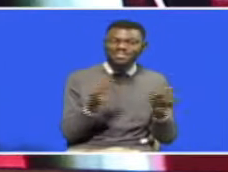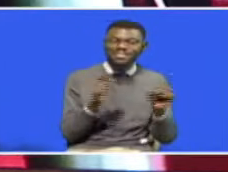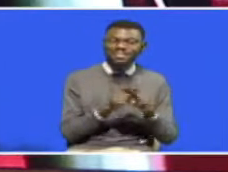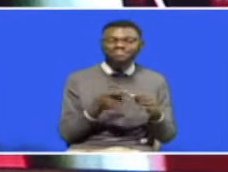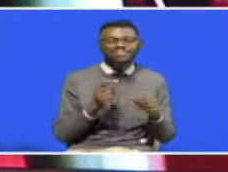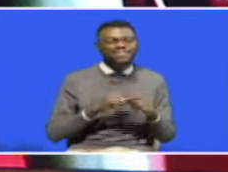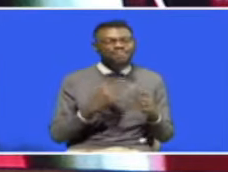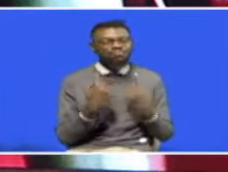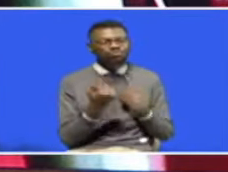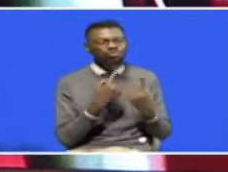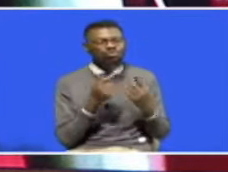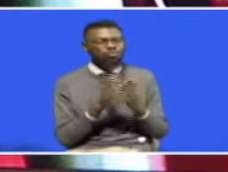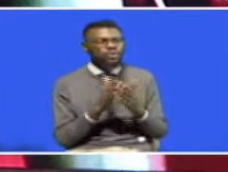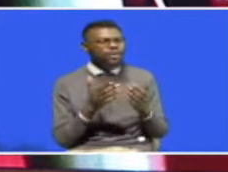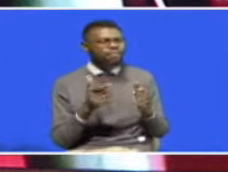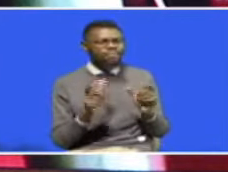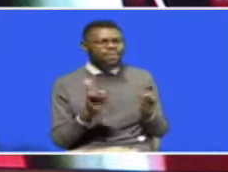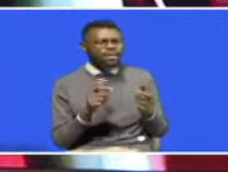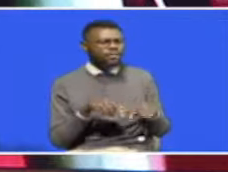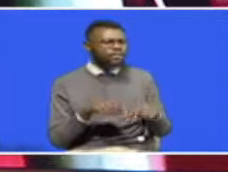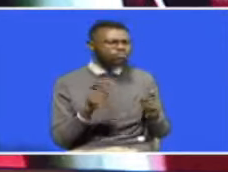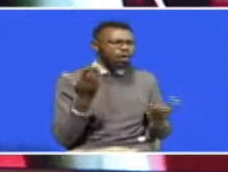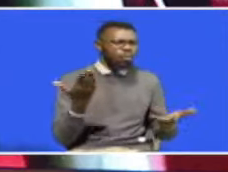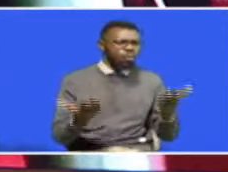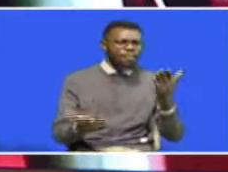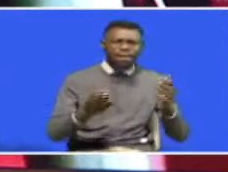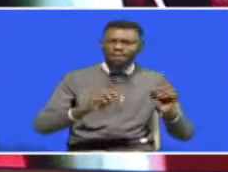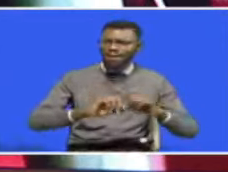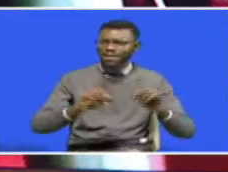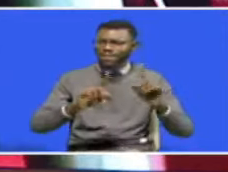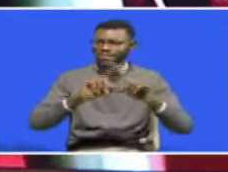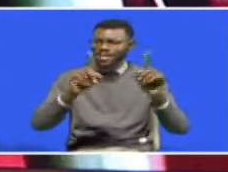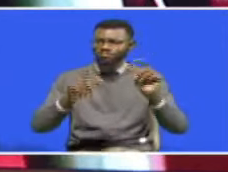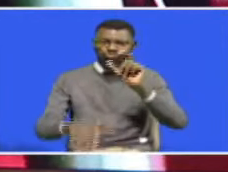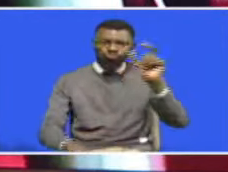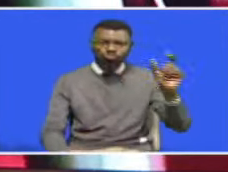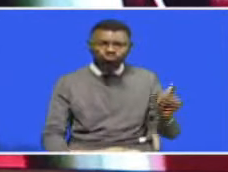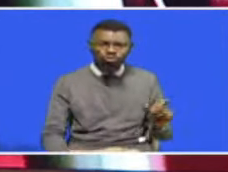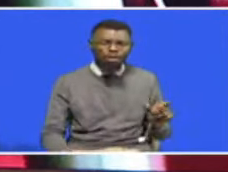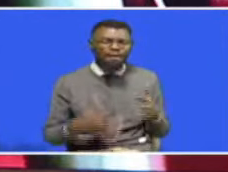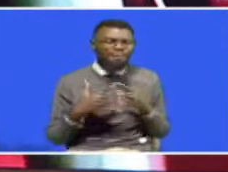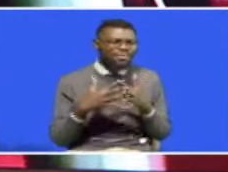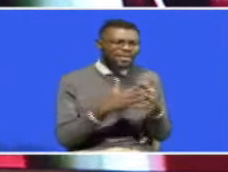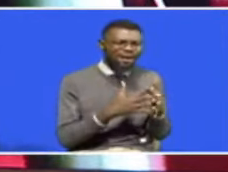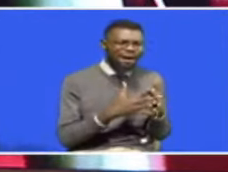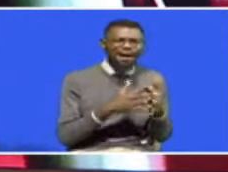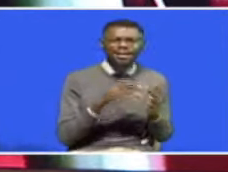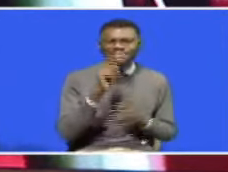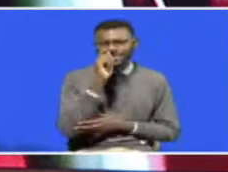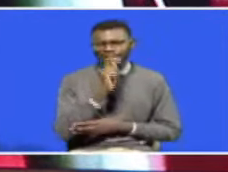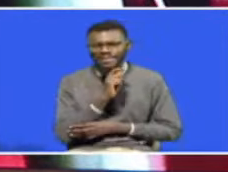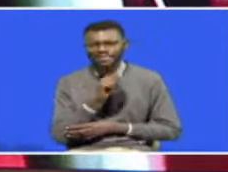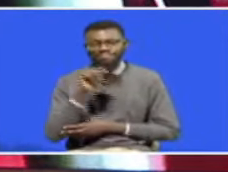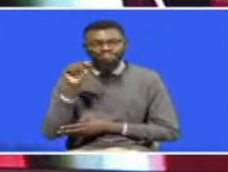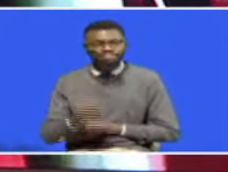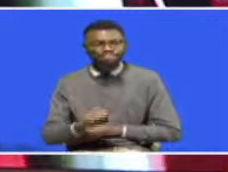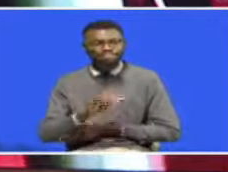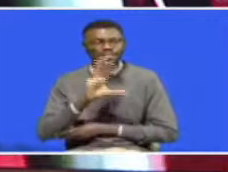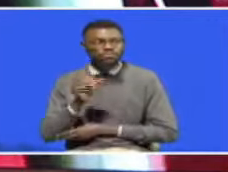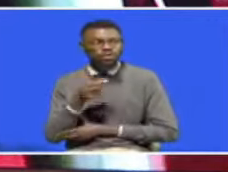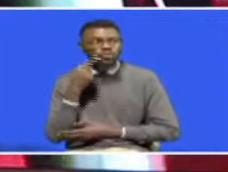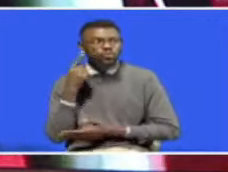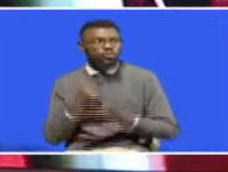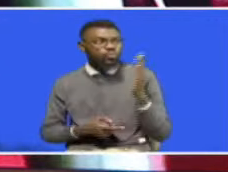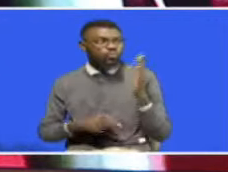briefing, Kiptoo compared prices from different regions, including the United States, Tanzania, and South Africa, indicating that